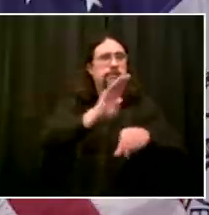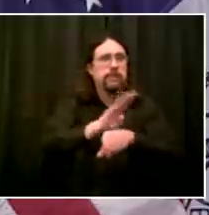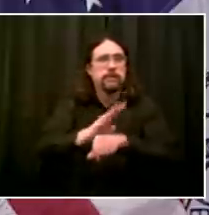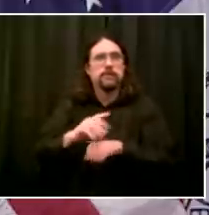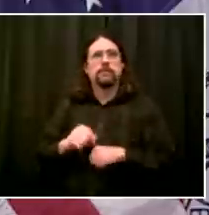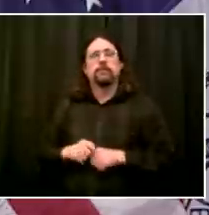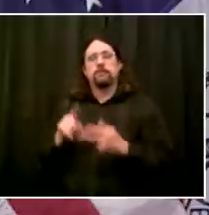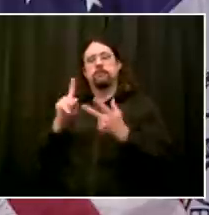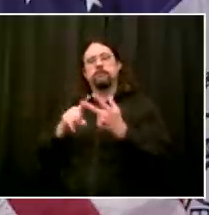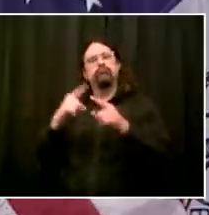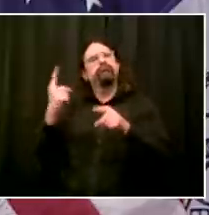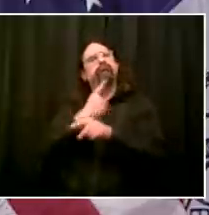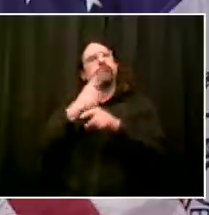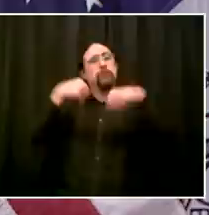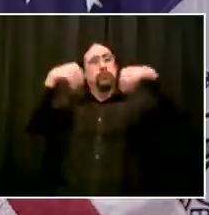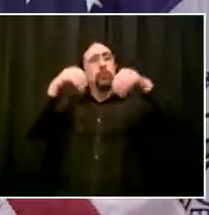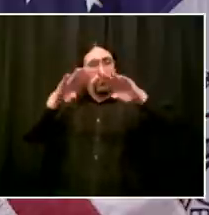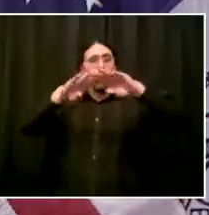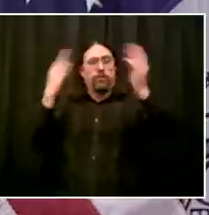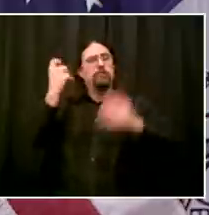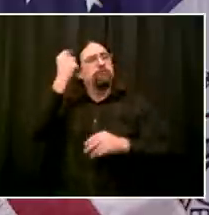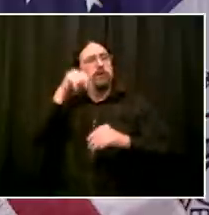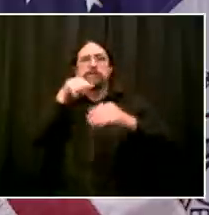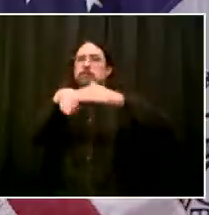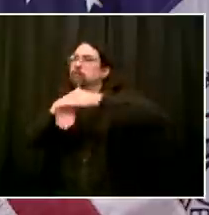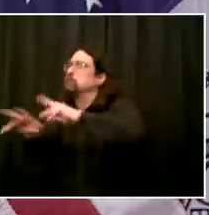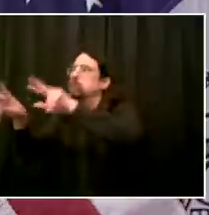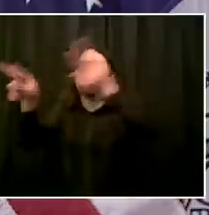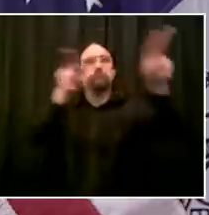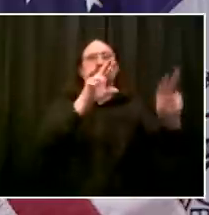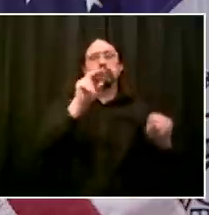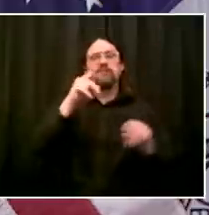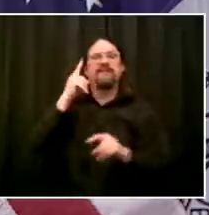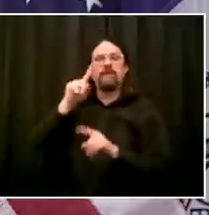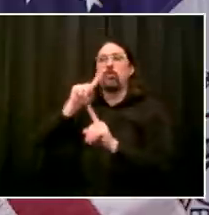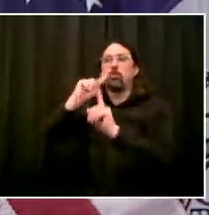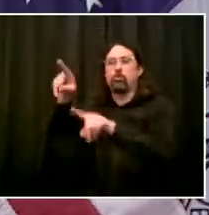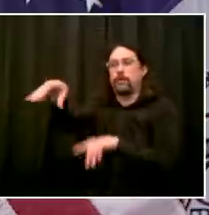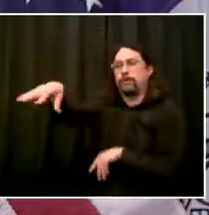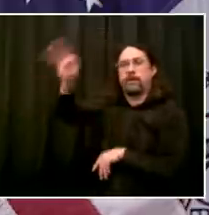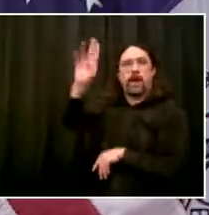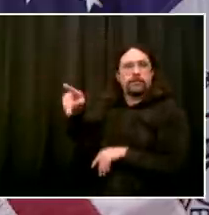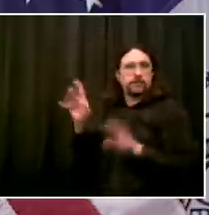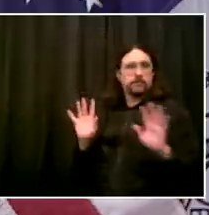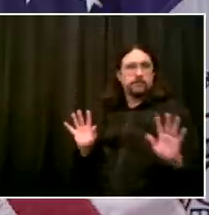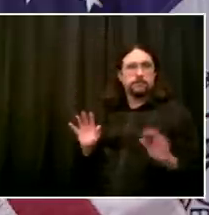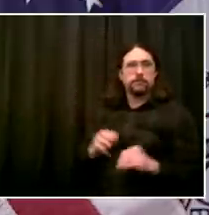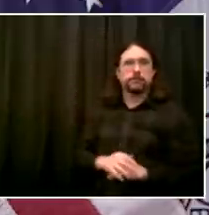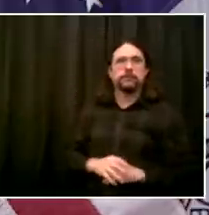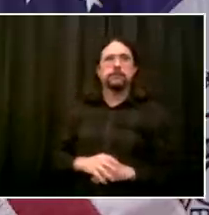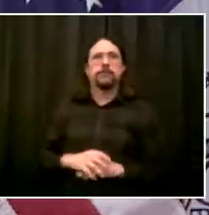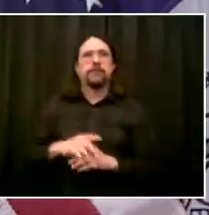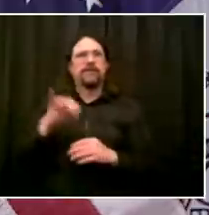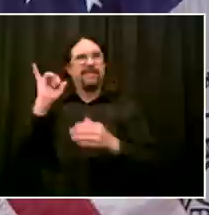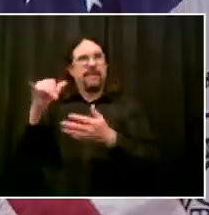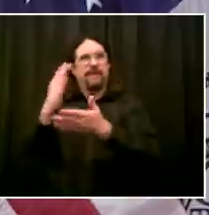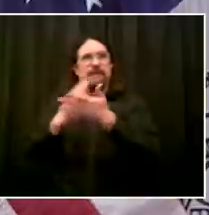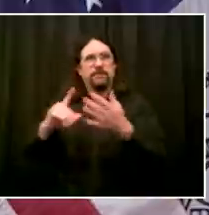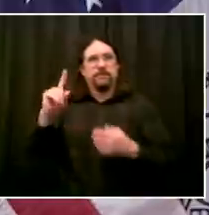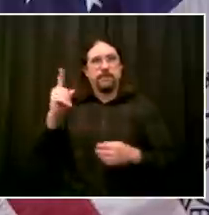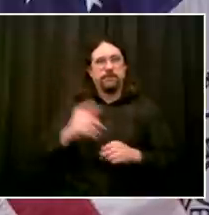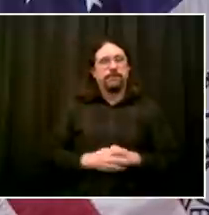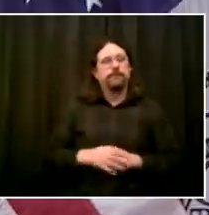of the standards and we start to see a resurgence. That kind of thing could slow us down. But if we keep to what we've been doing up to now,